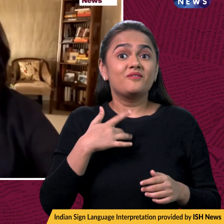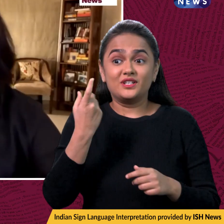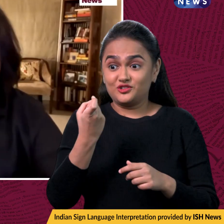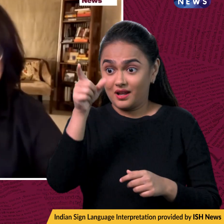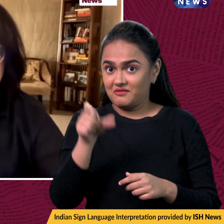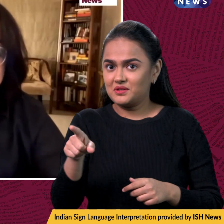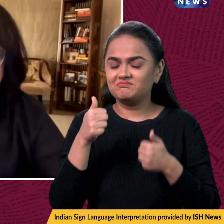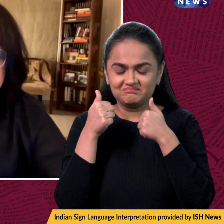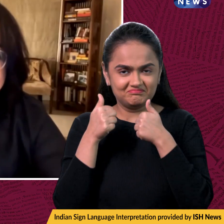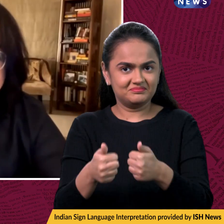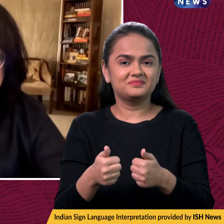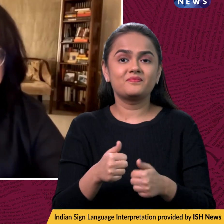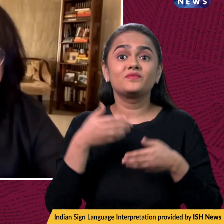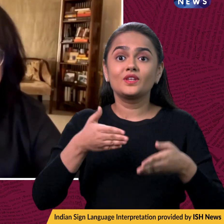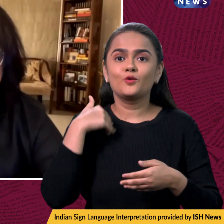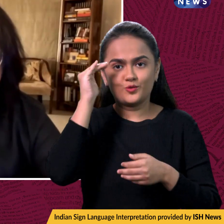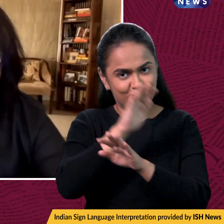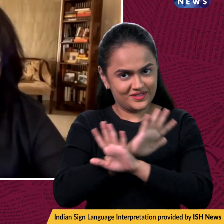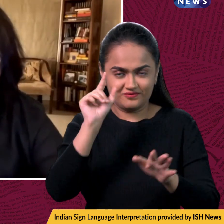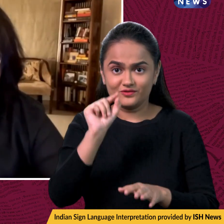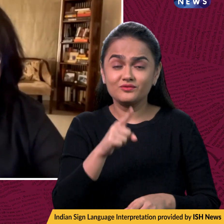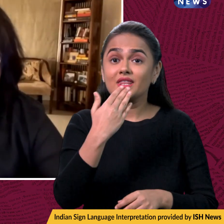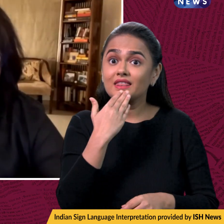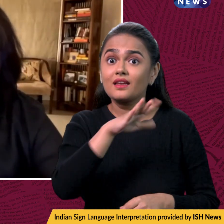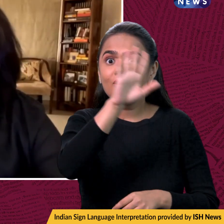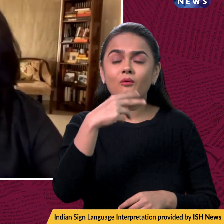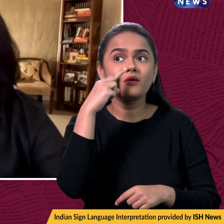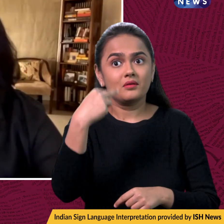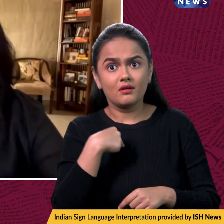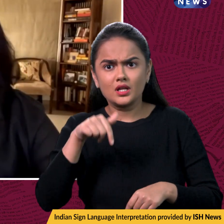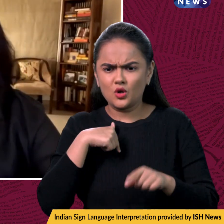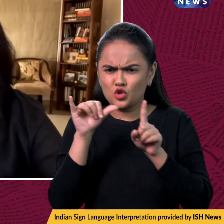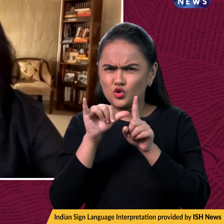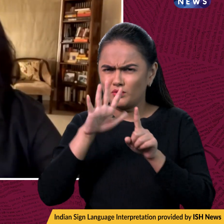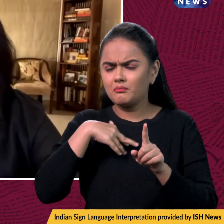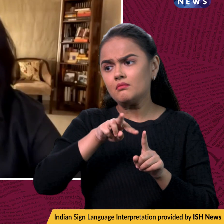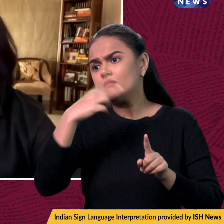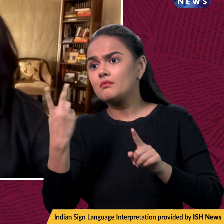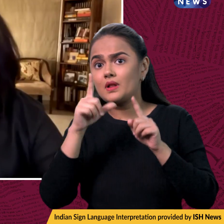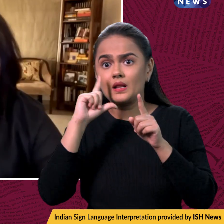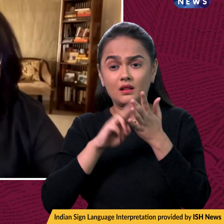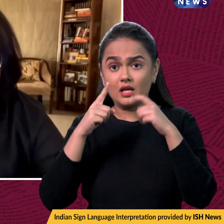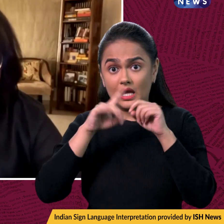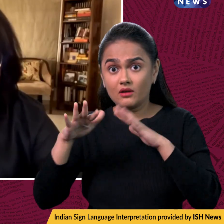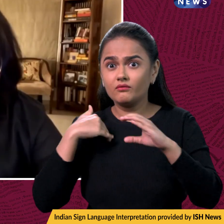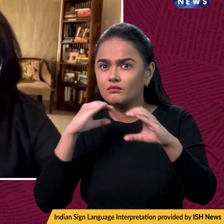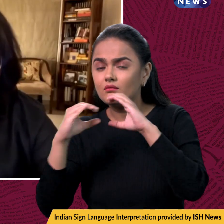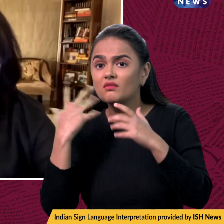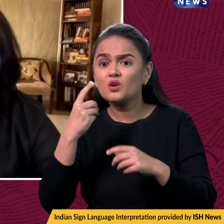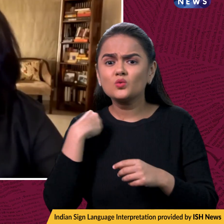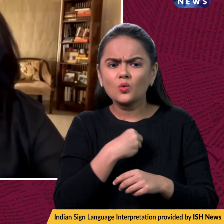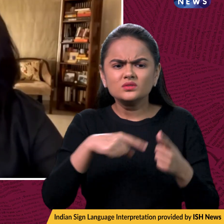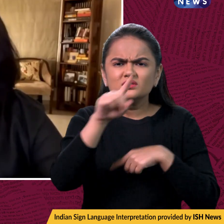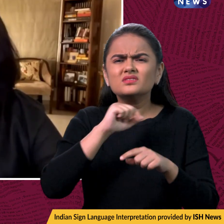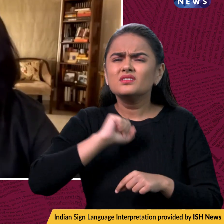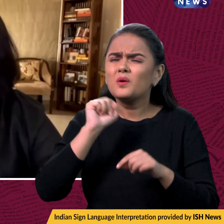of Janvi. That brings us to the end of the news today. Thank you so much for listening. On our YouTube page, we have a conversation with resident doctors